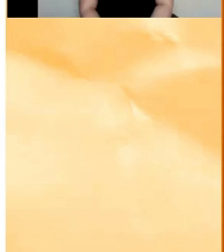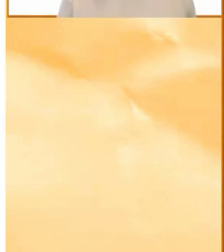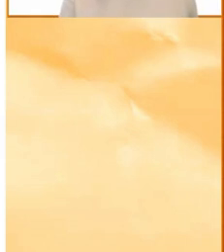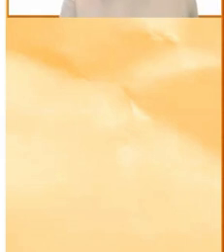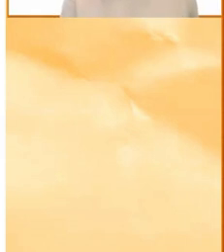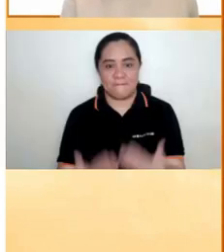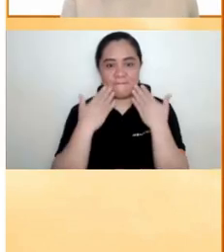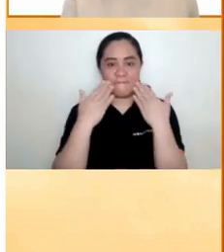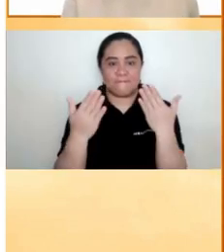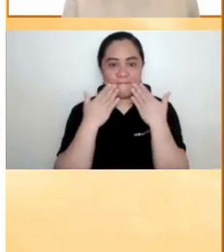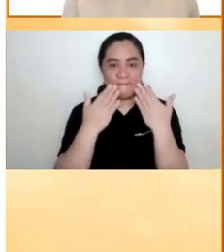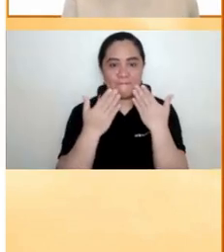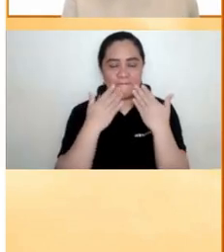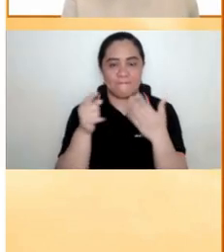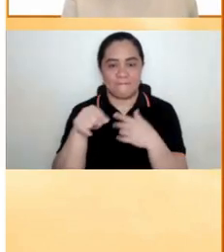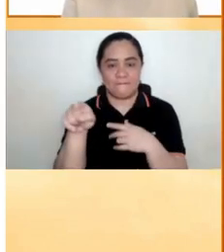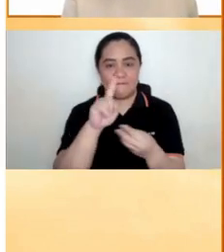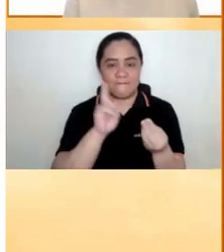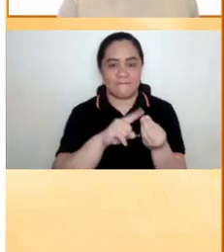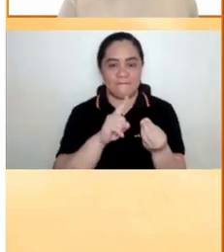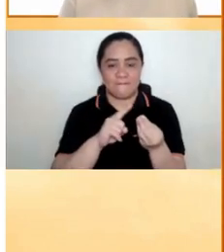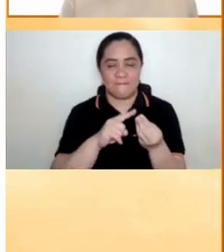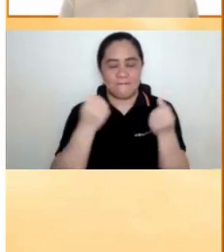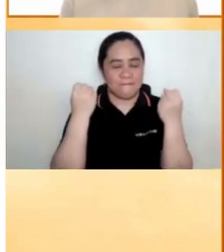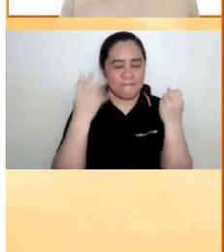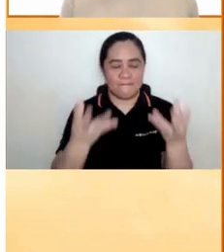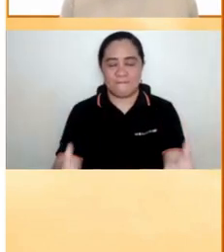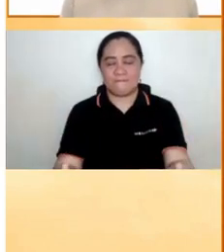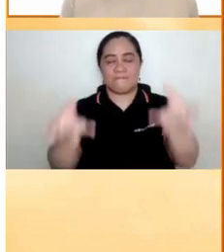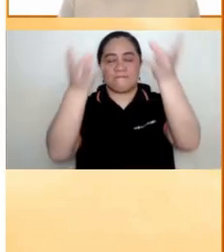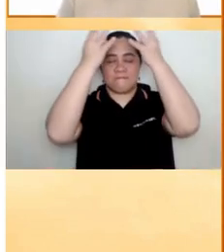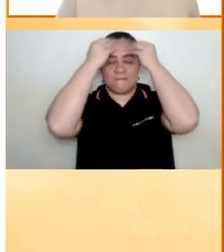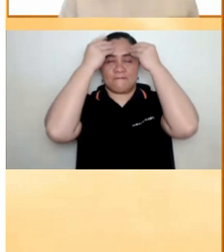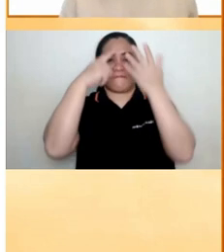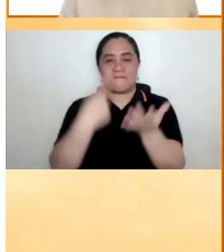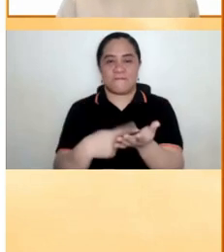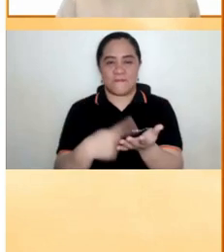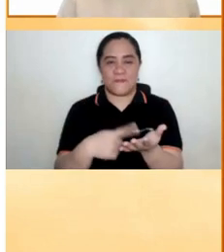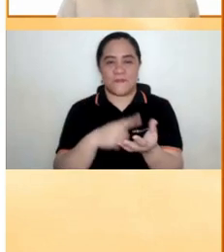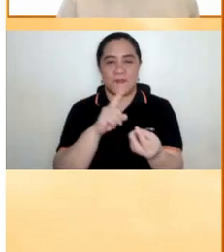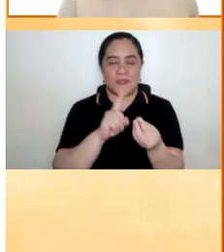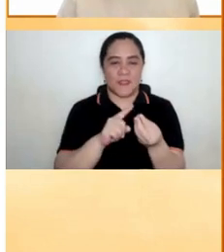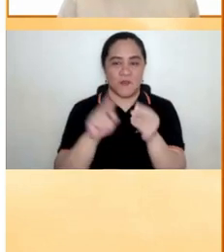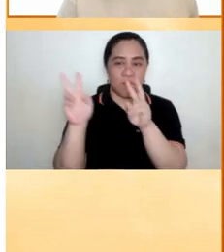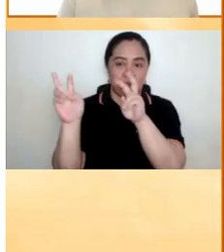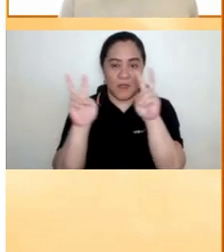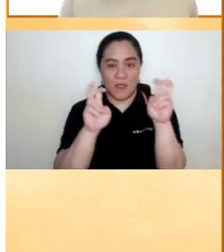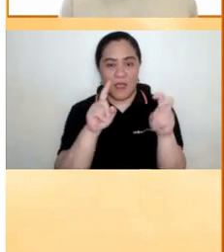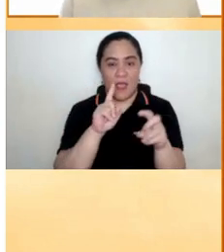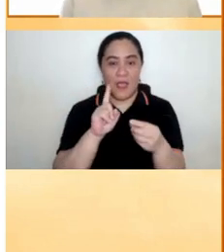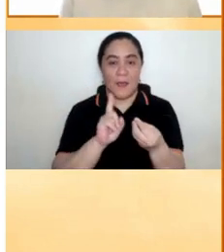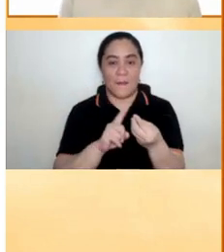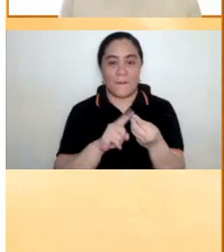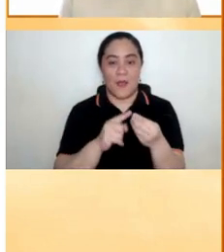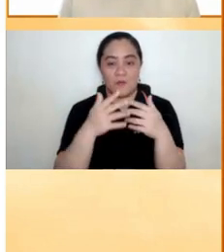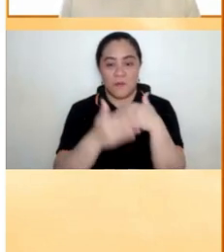Thank you so much, Malin, for that very rich, informative discussion. We learned so much about practical